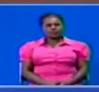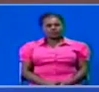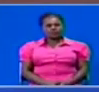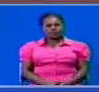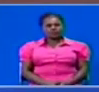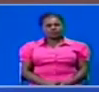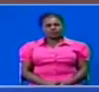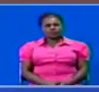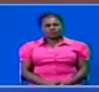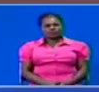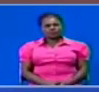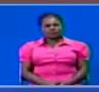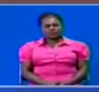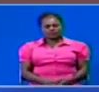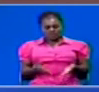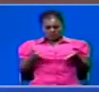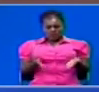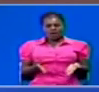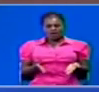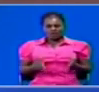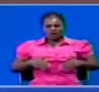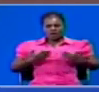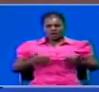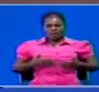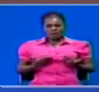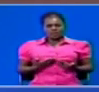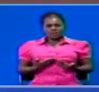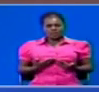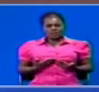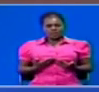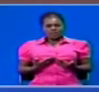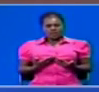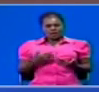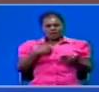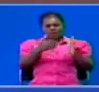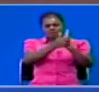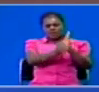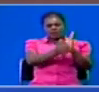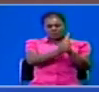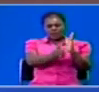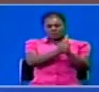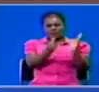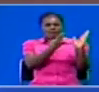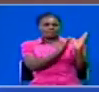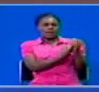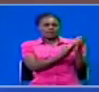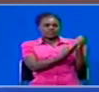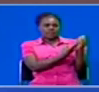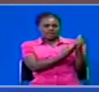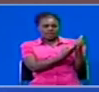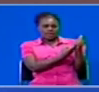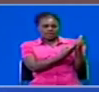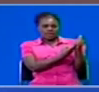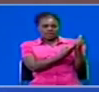We have the great chance to have a very skilled, serious partner